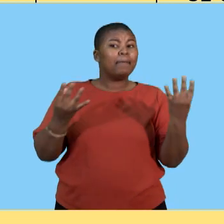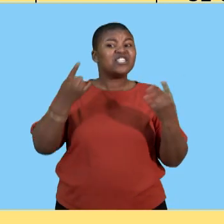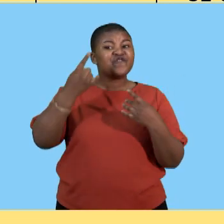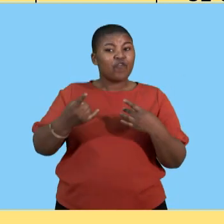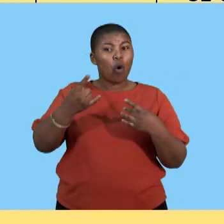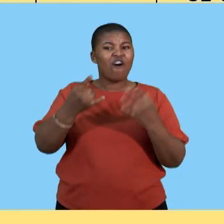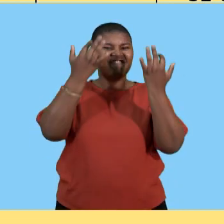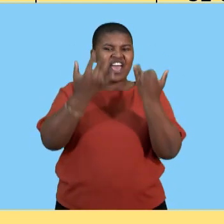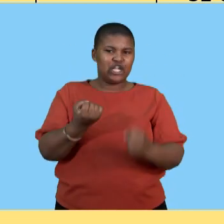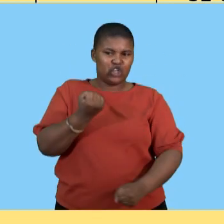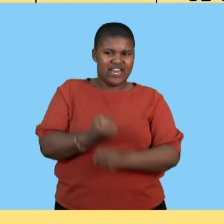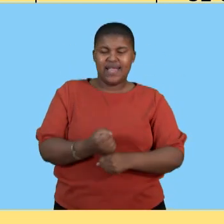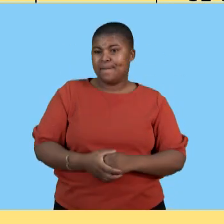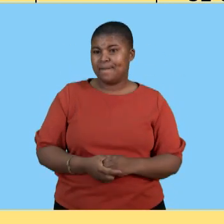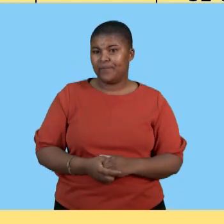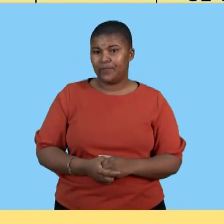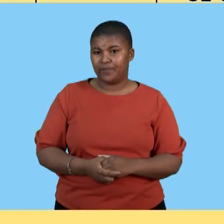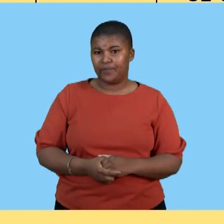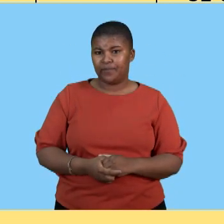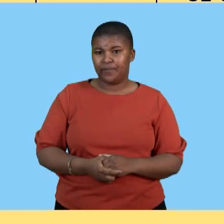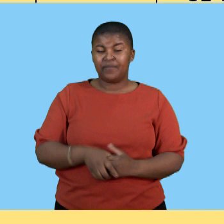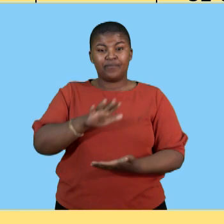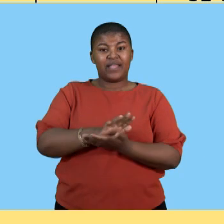for the financial year? You get